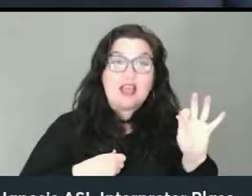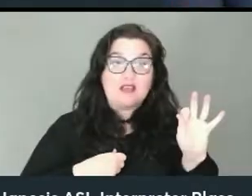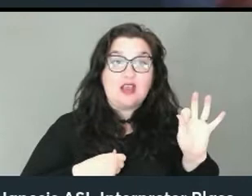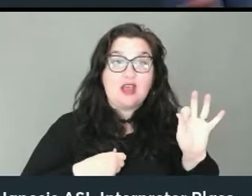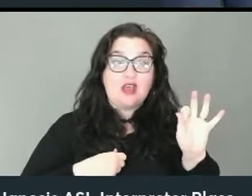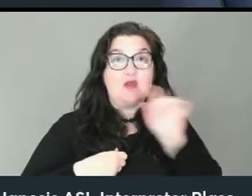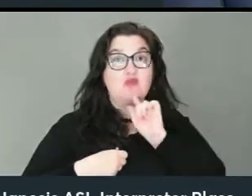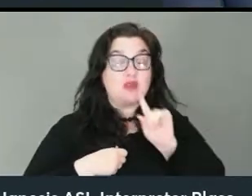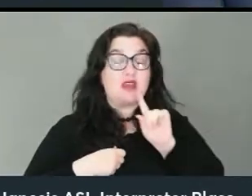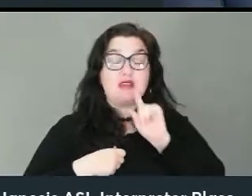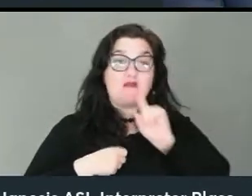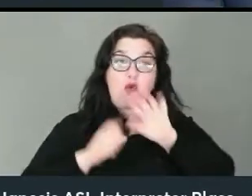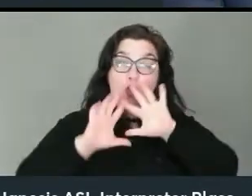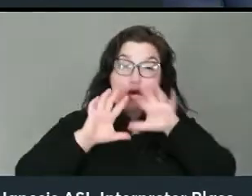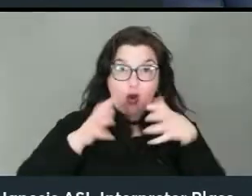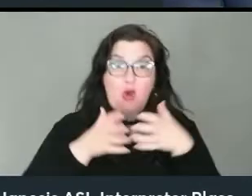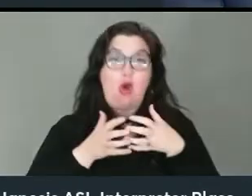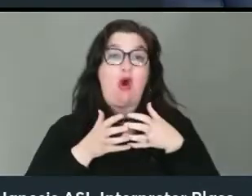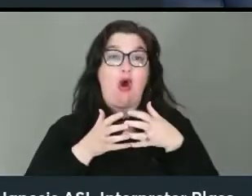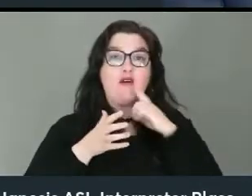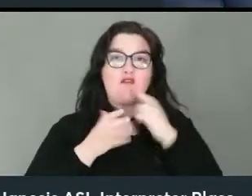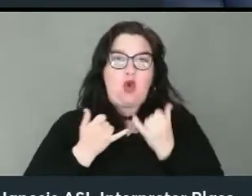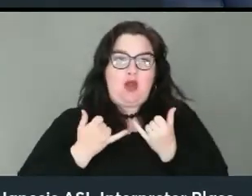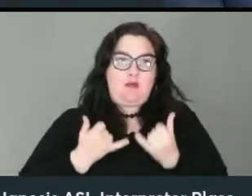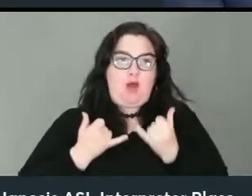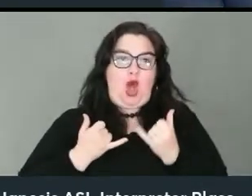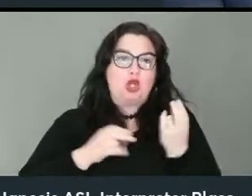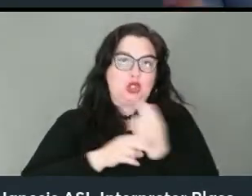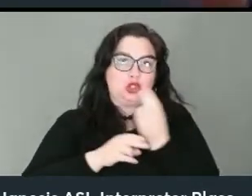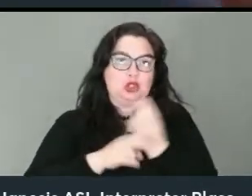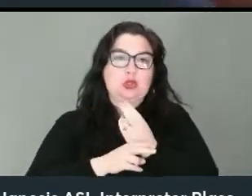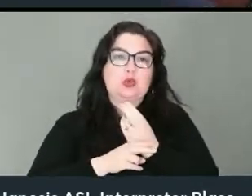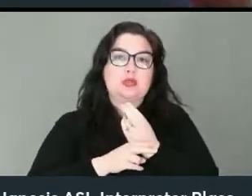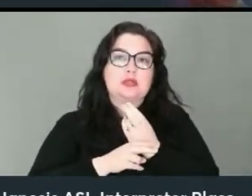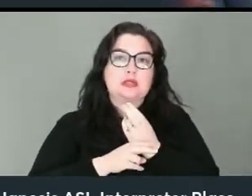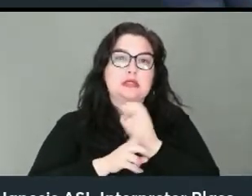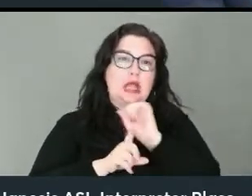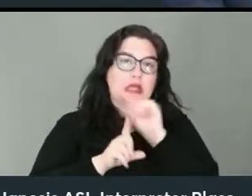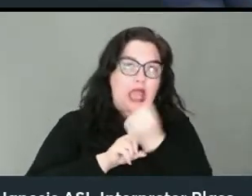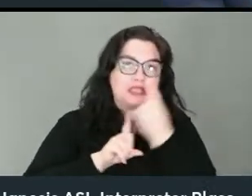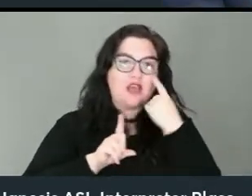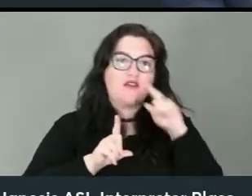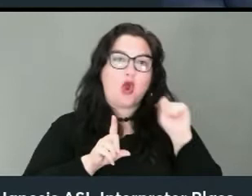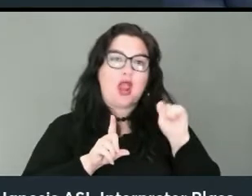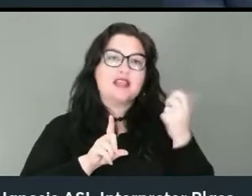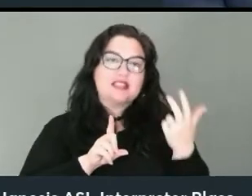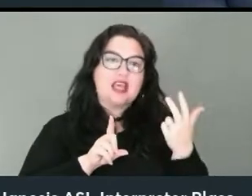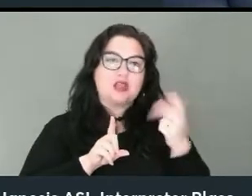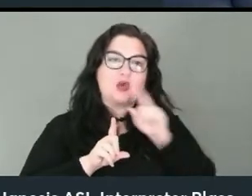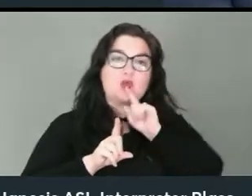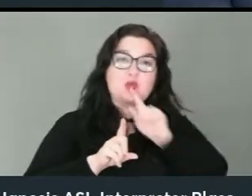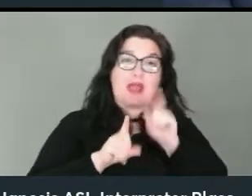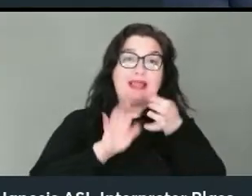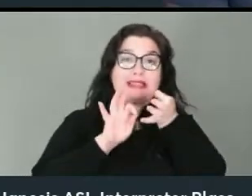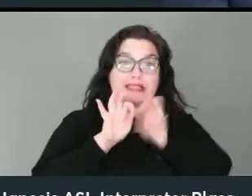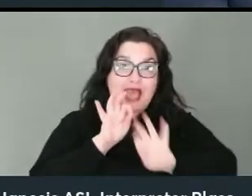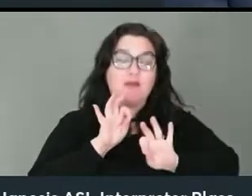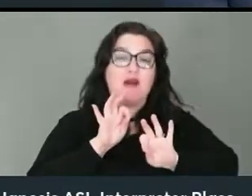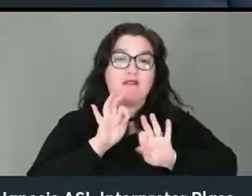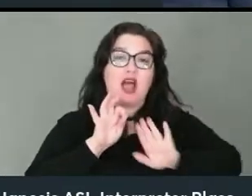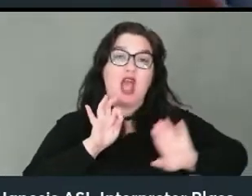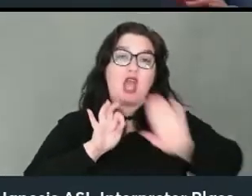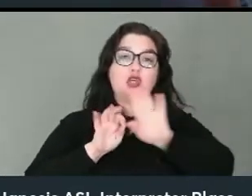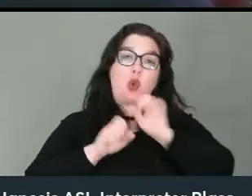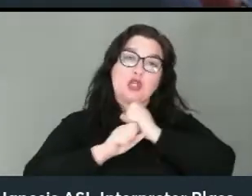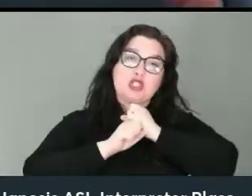nearly all of the modern use cases of S3 out there, because we think this was really going to simplify your security strategy. And what I'm going to show you in this